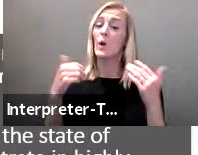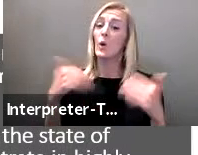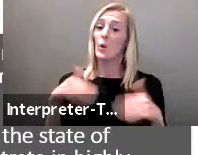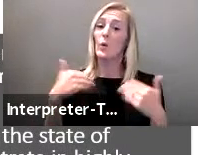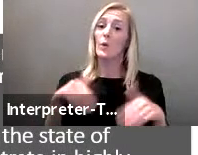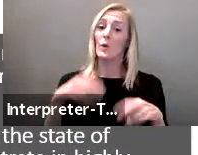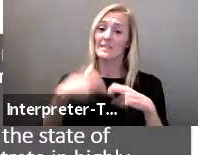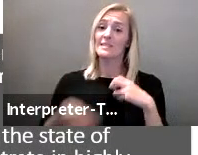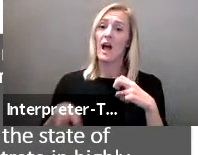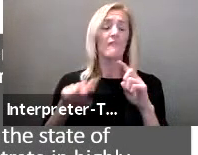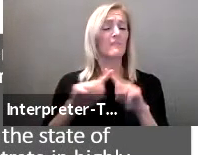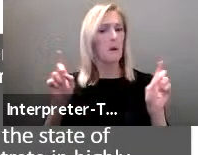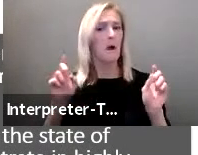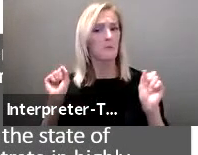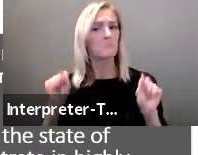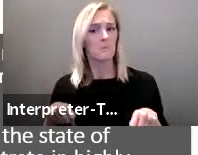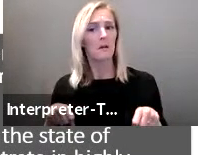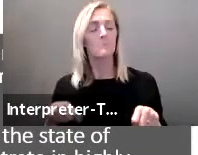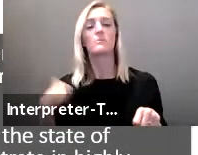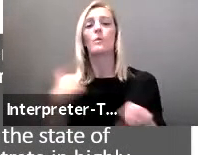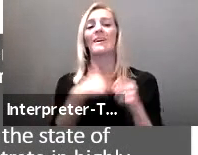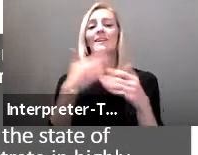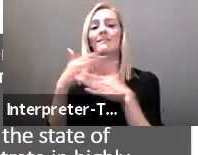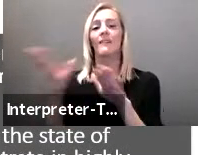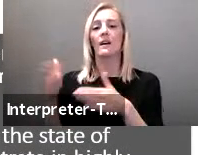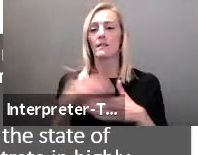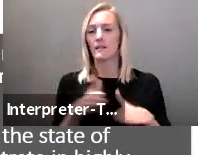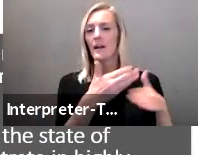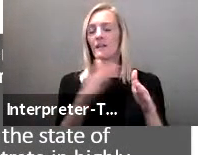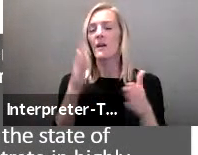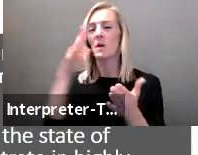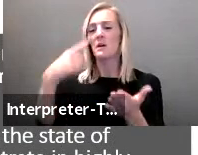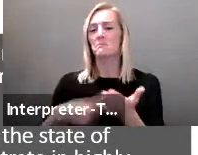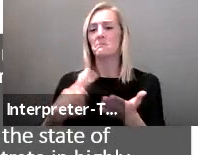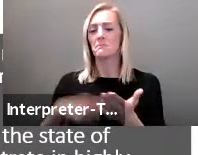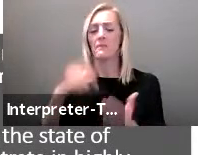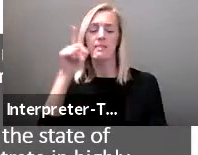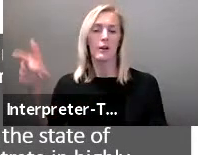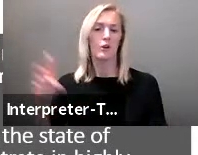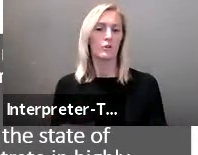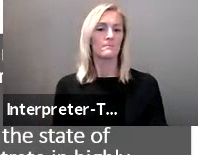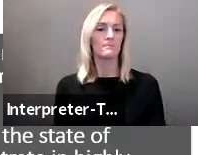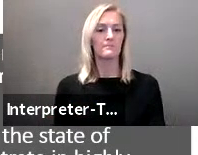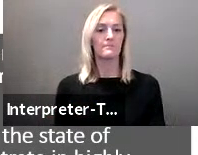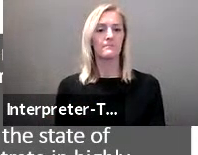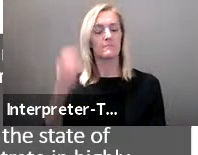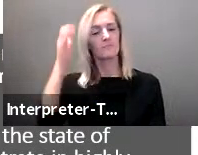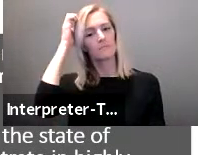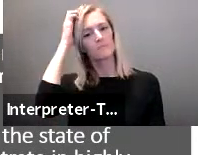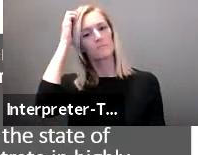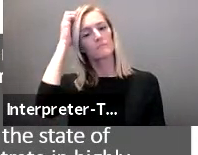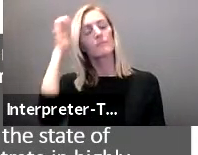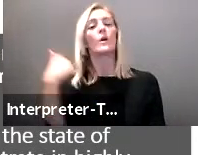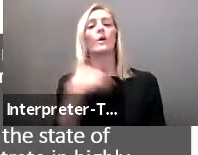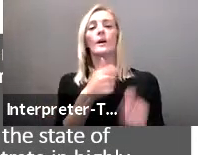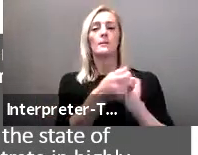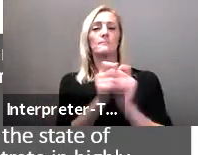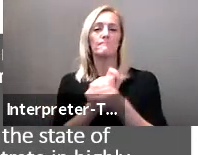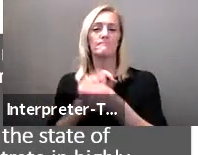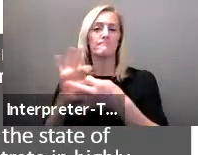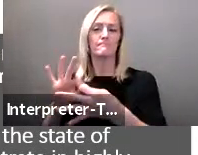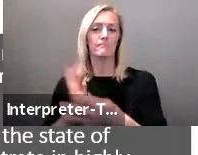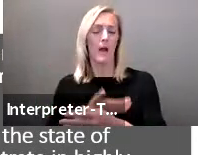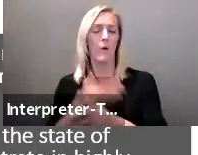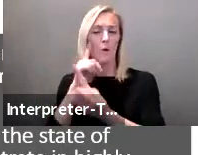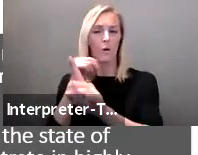doable. And we've divided into chunks, and we can talk about that at a later date. We've recalibrated our goals, and now we are looking at areas which